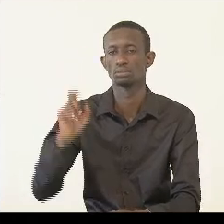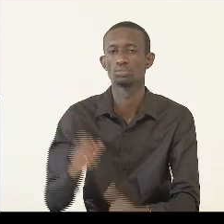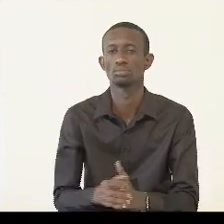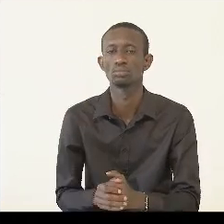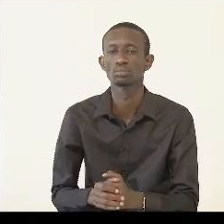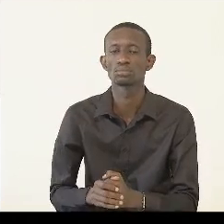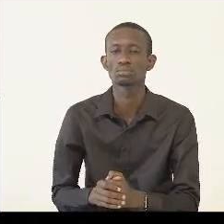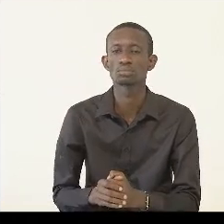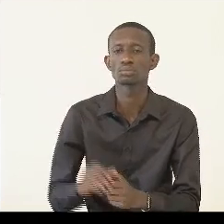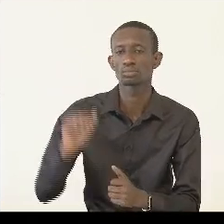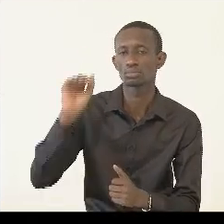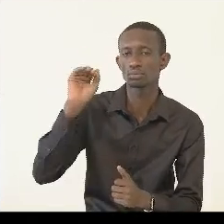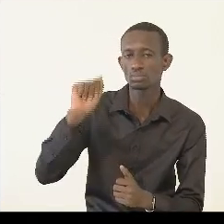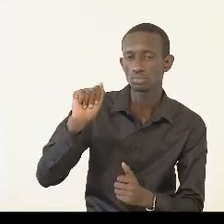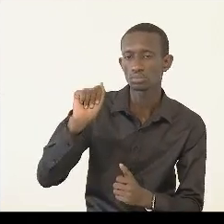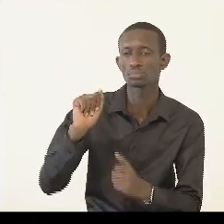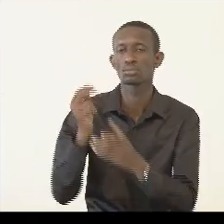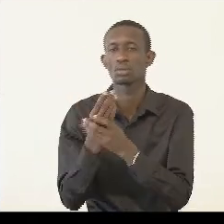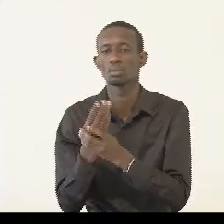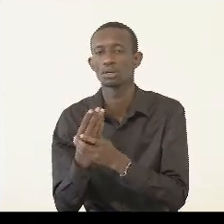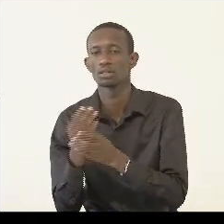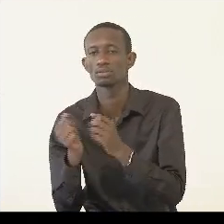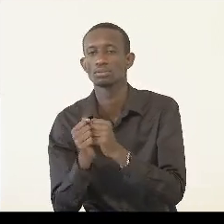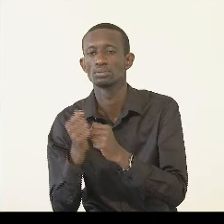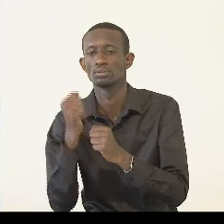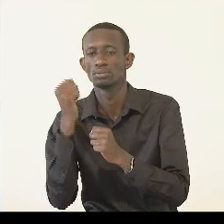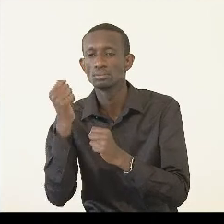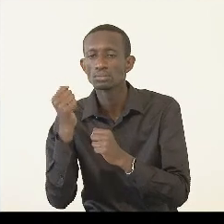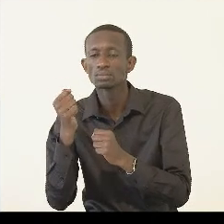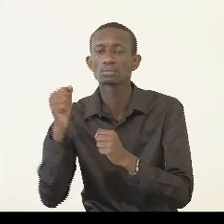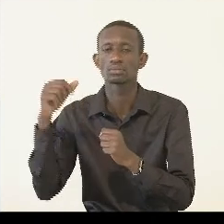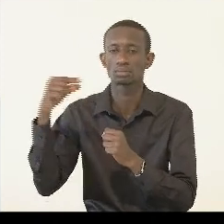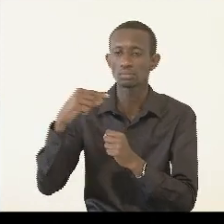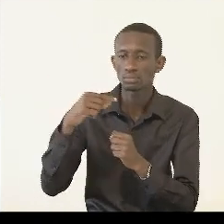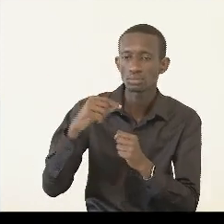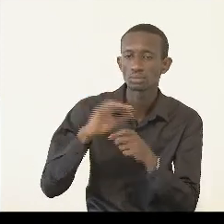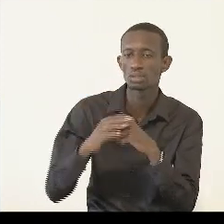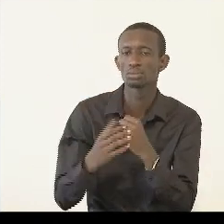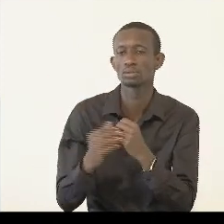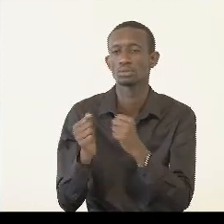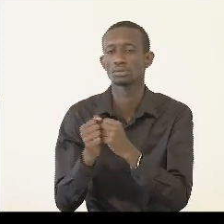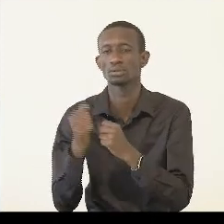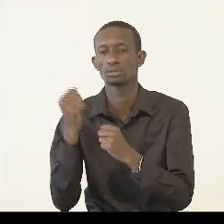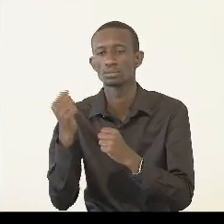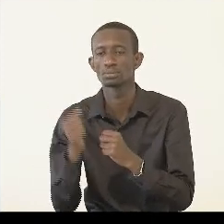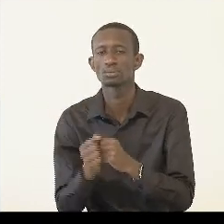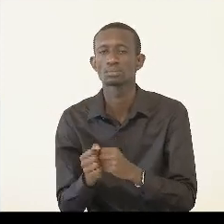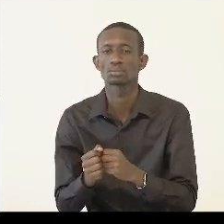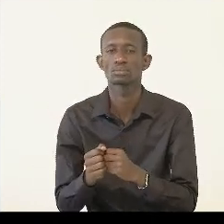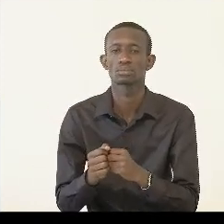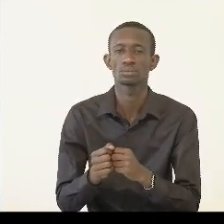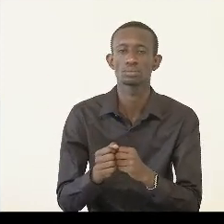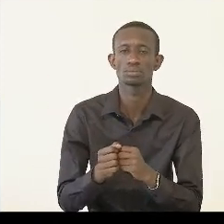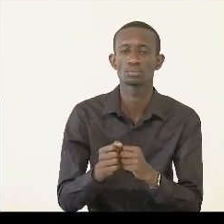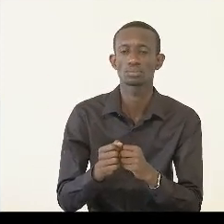A pairs with T, held by hydrogen bonds, and G pairs with C, held by hydrogen bonds. That a large base